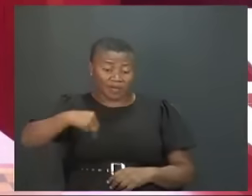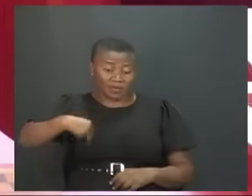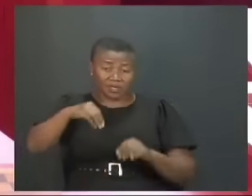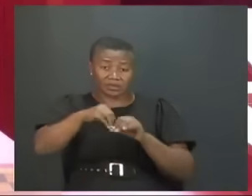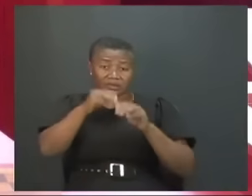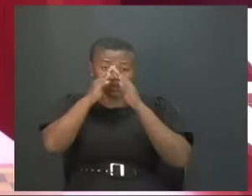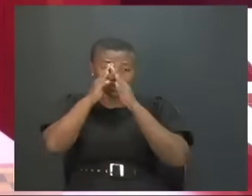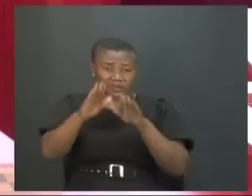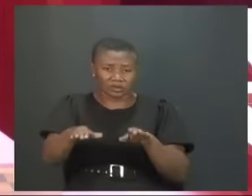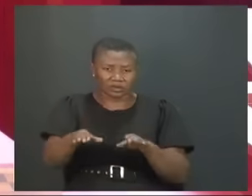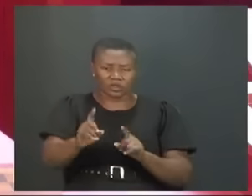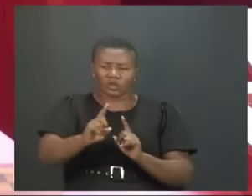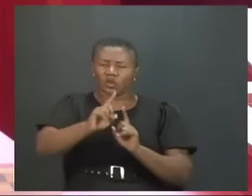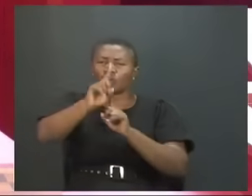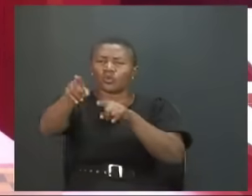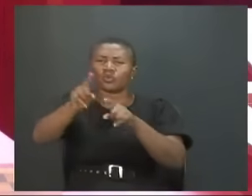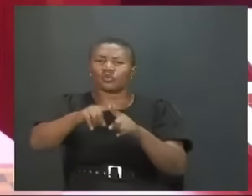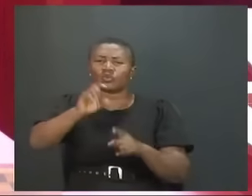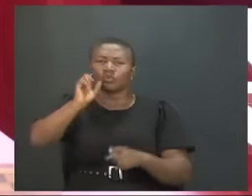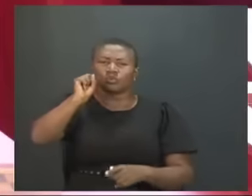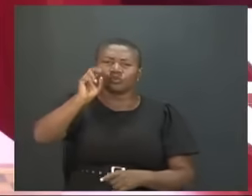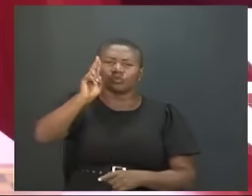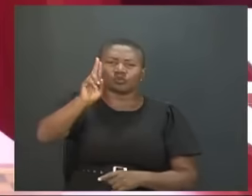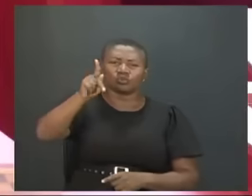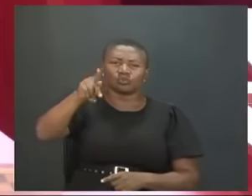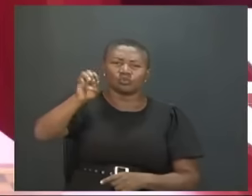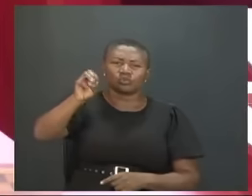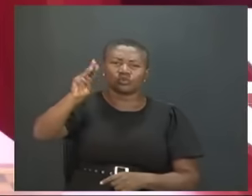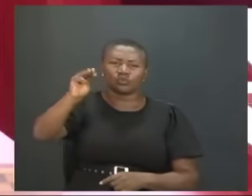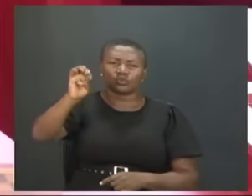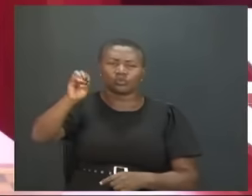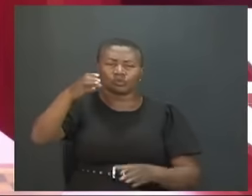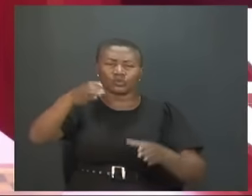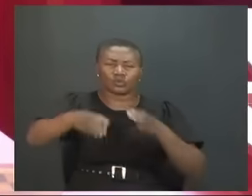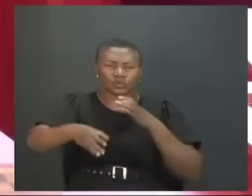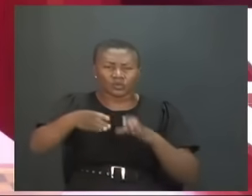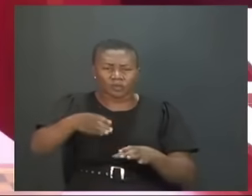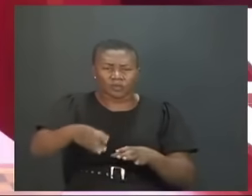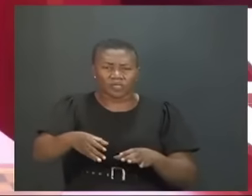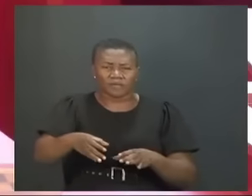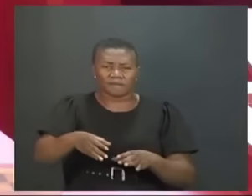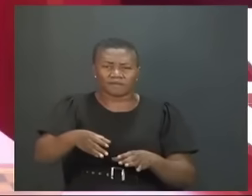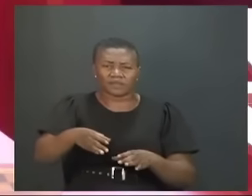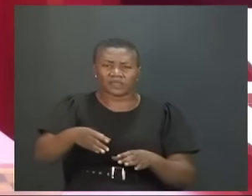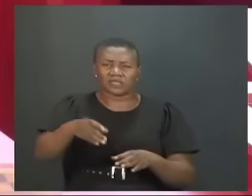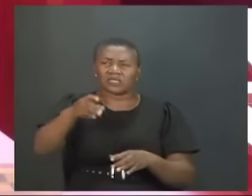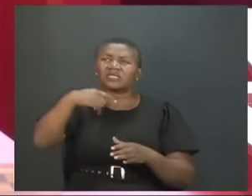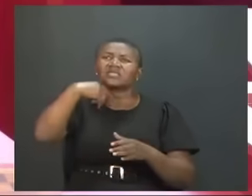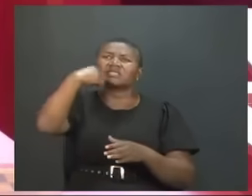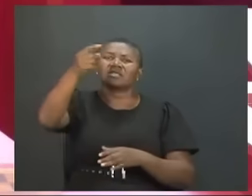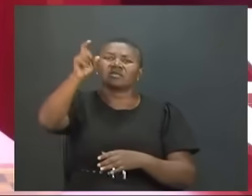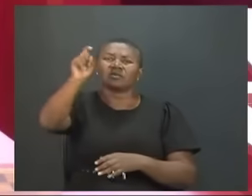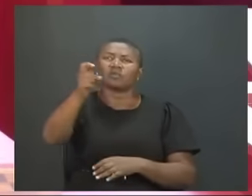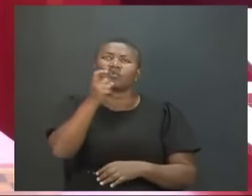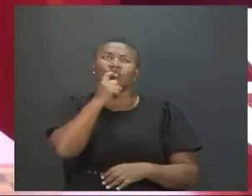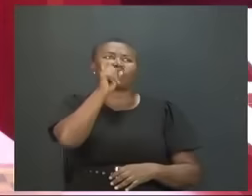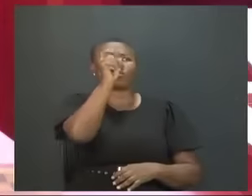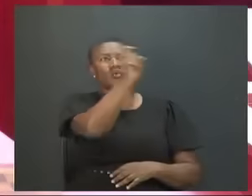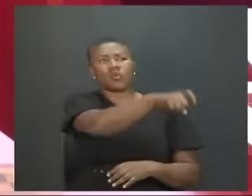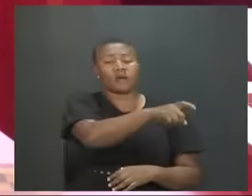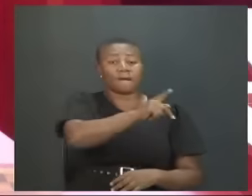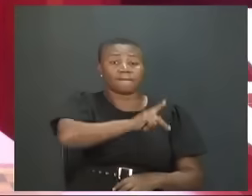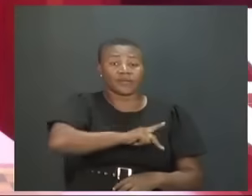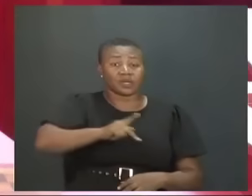have gone to the Supreme Court to try and get the Supreme Court to order this House to stop considering matters